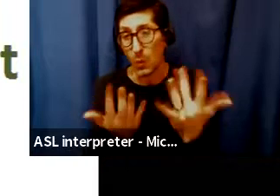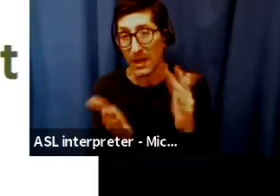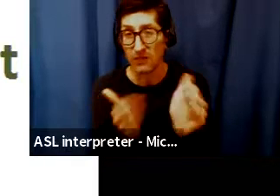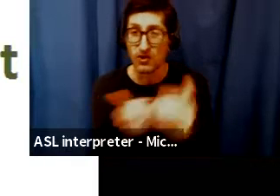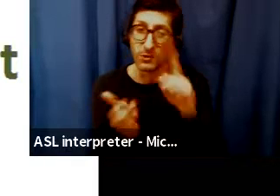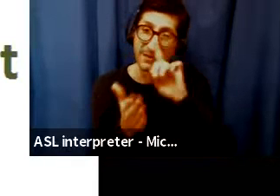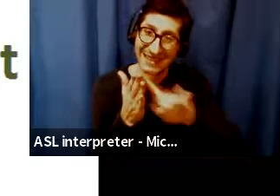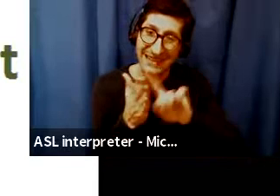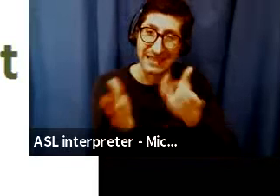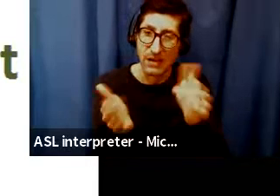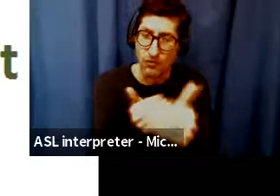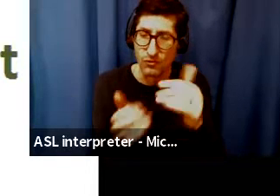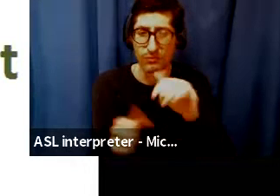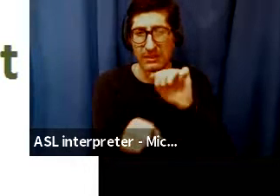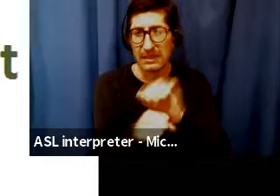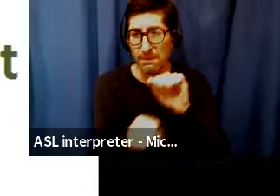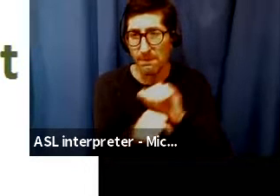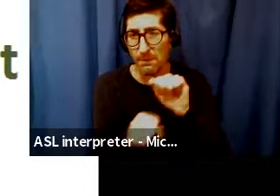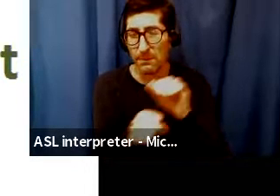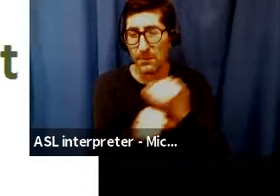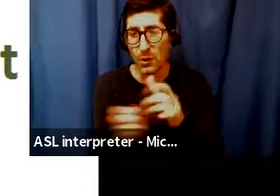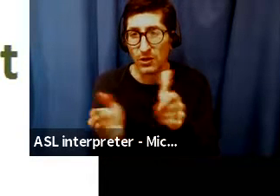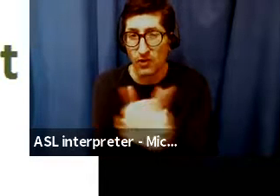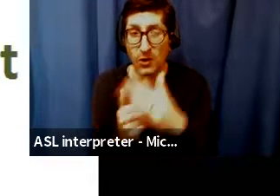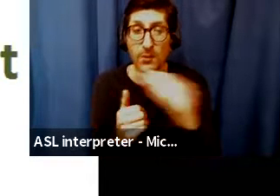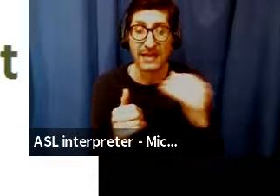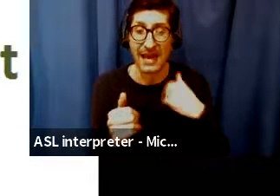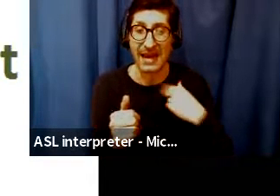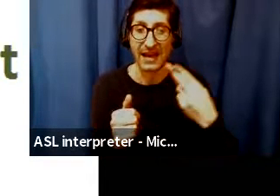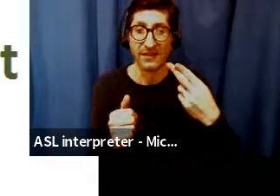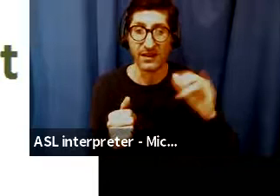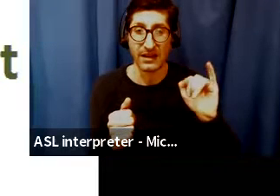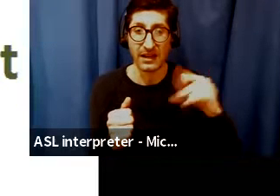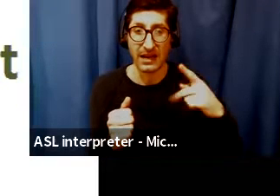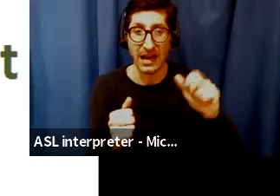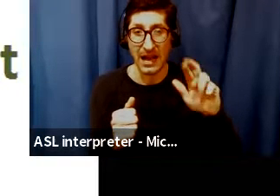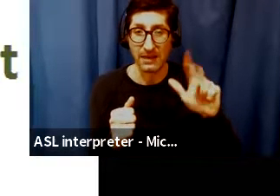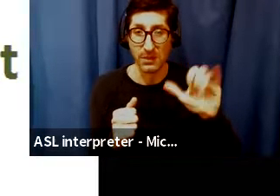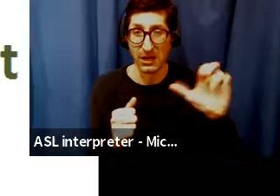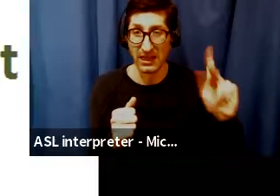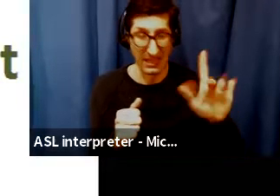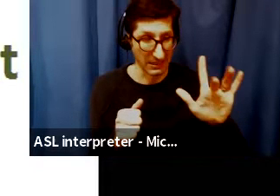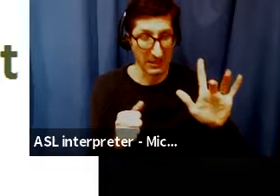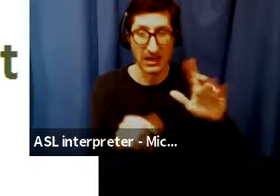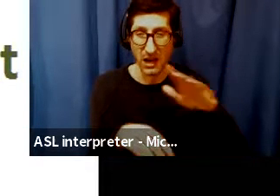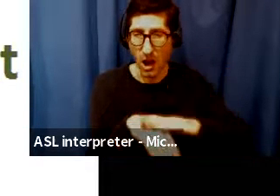exam rooms, and employee areas, and also that a hyperlink to the policy be on the website's